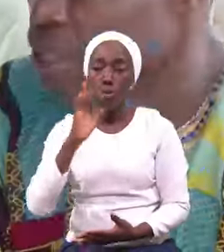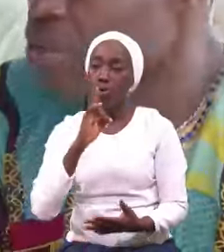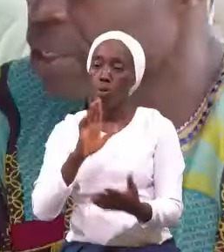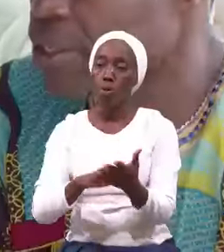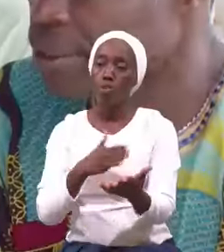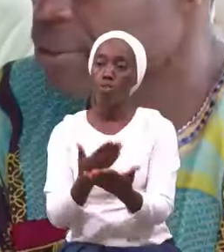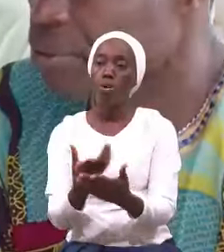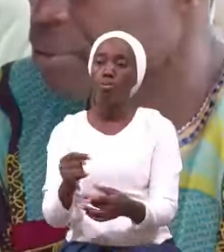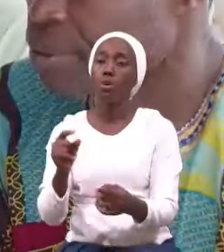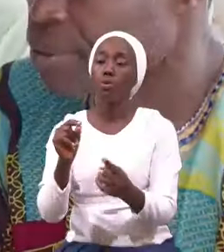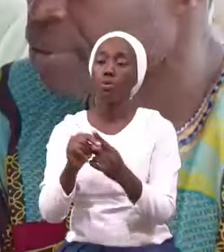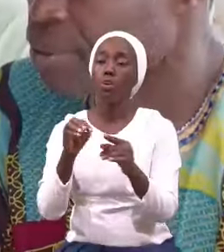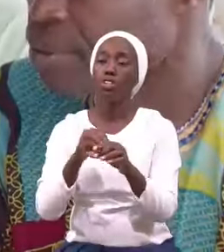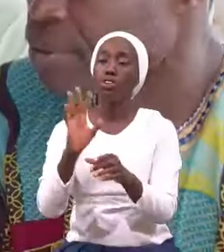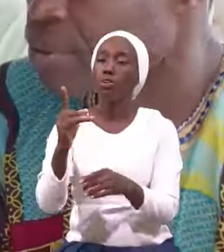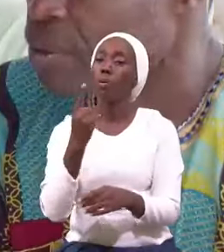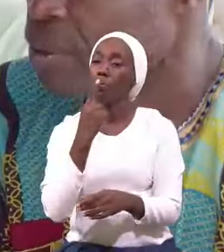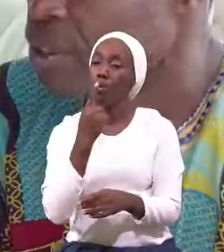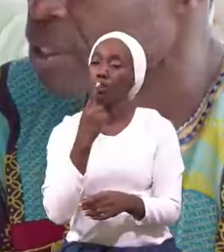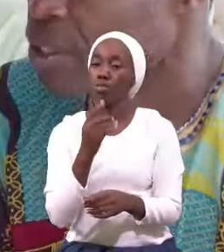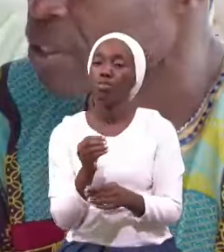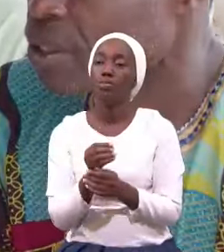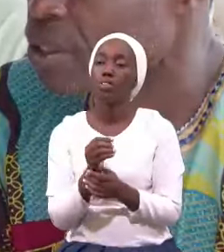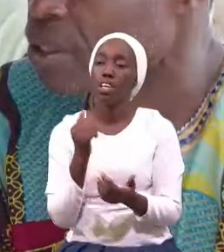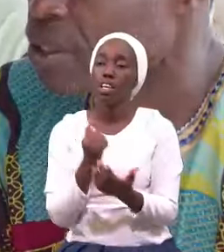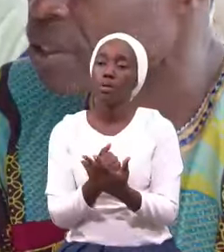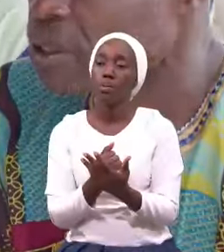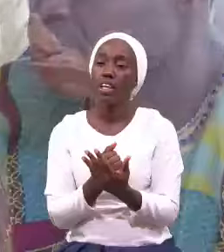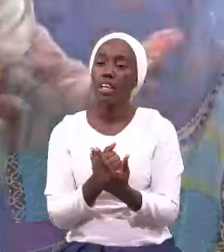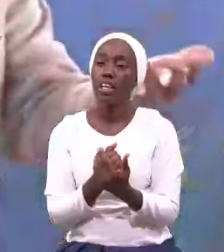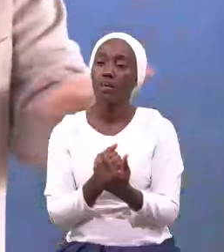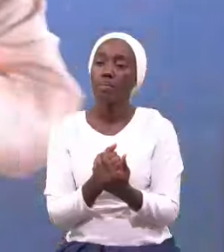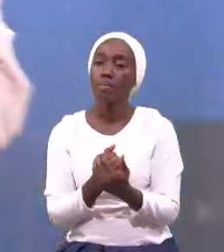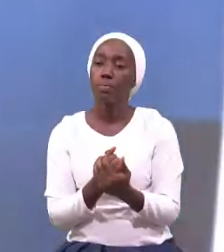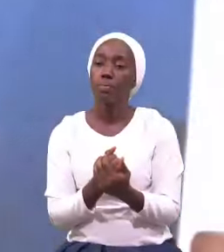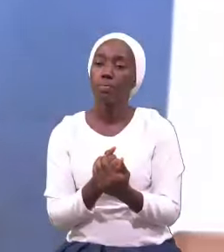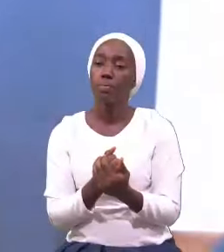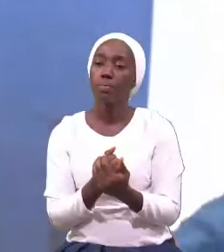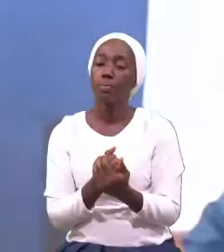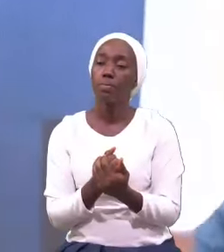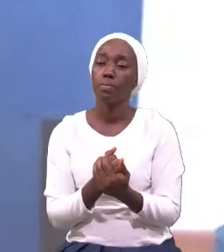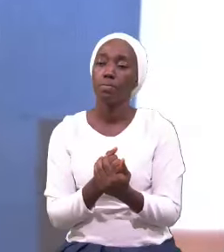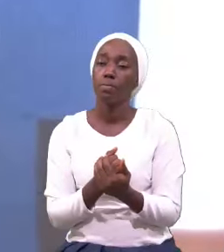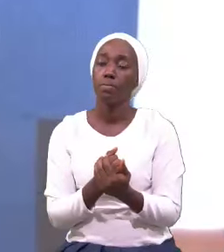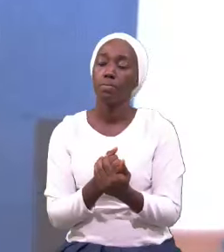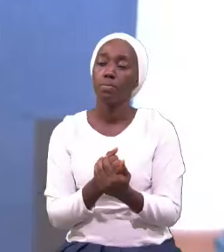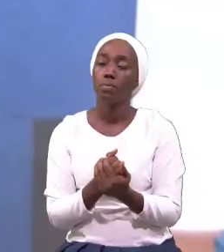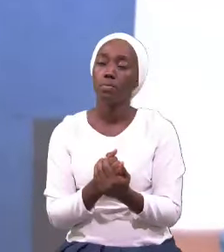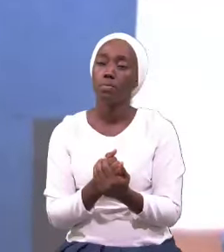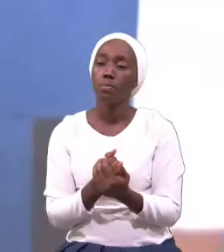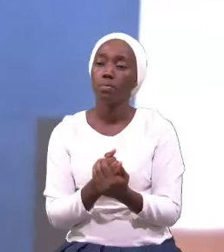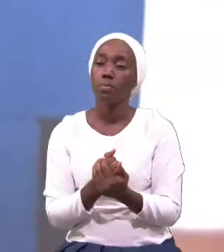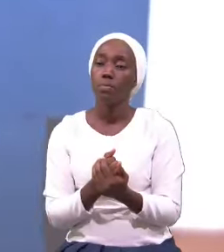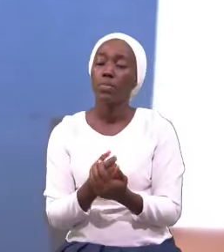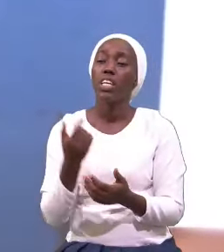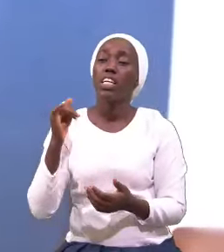your mouth. He says they are white or ready